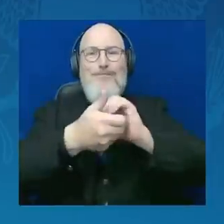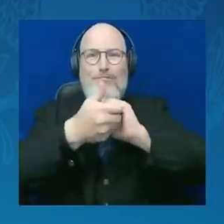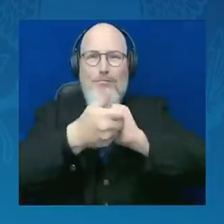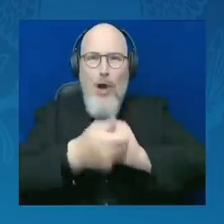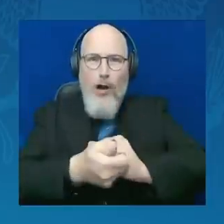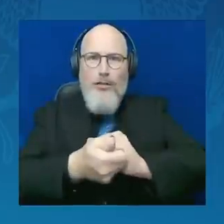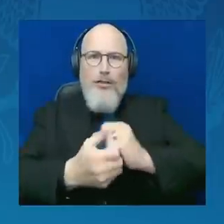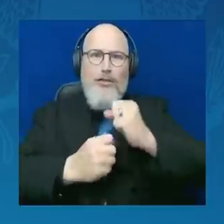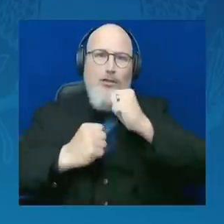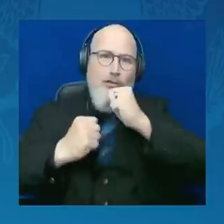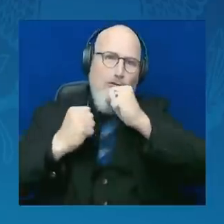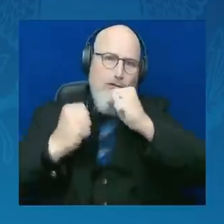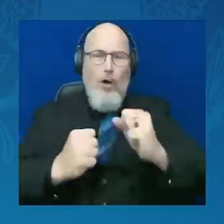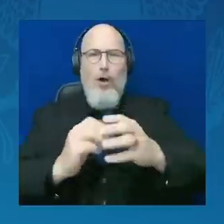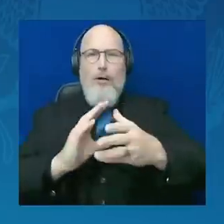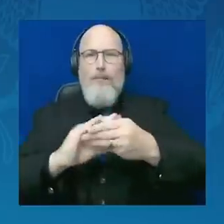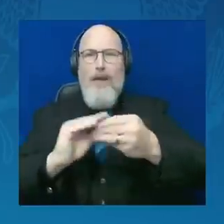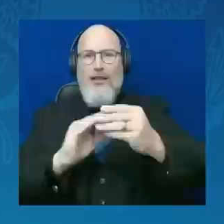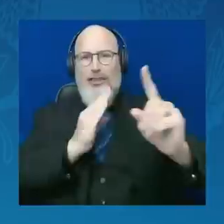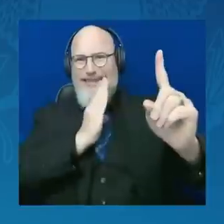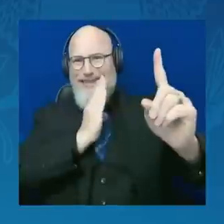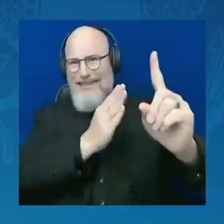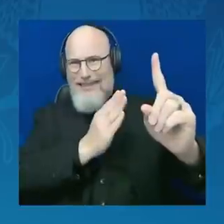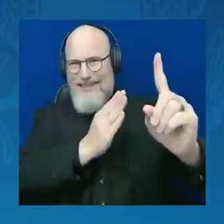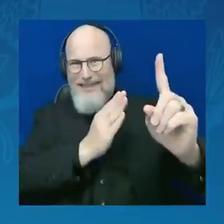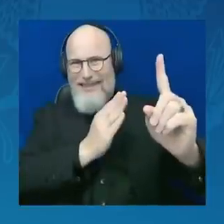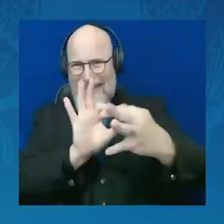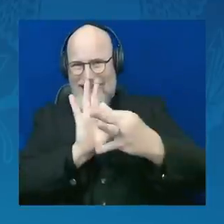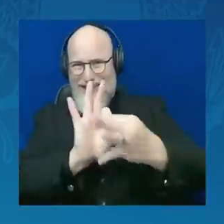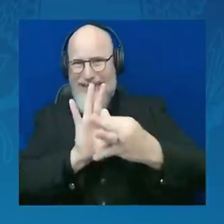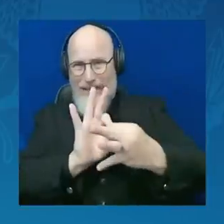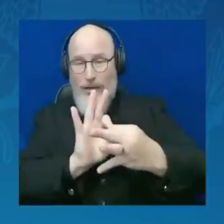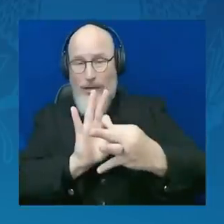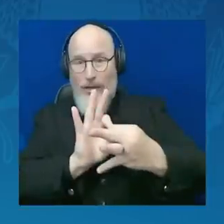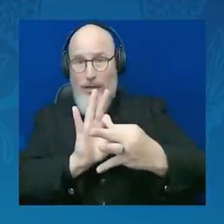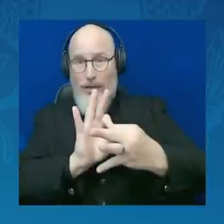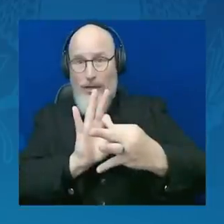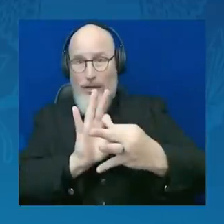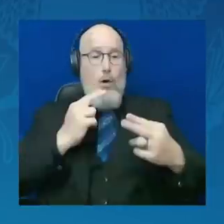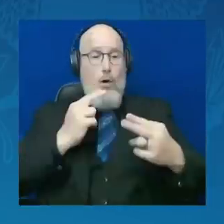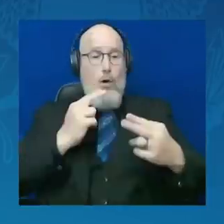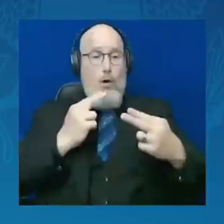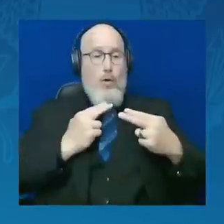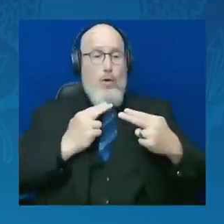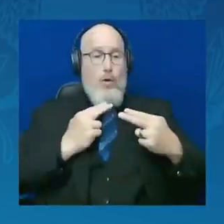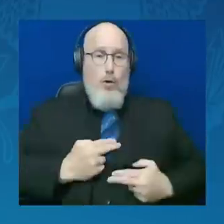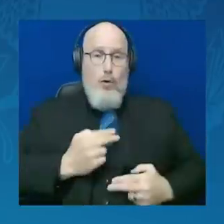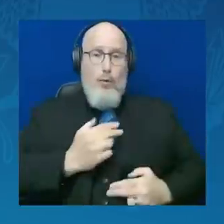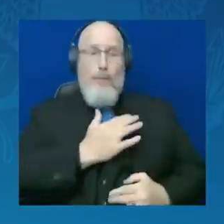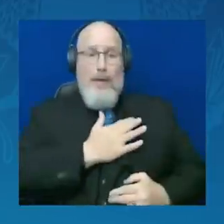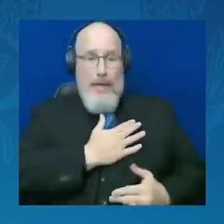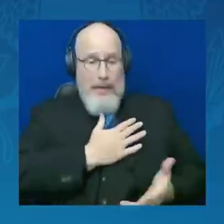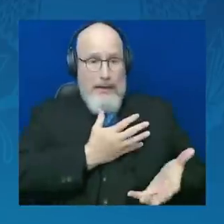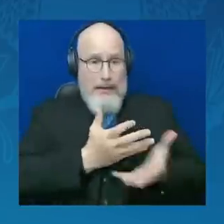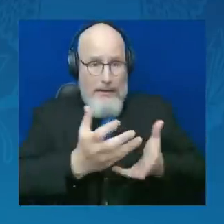moment in terms of the humanitarian and security needs of Ukraine and the Ukrainian